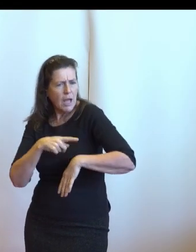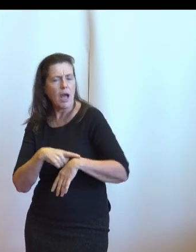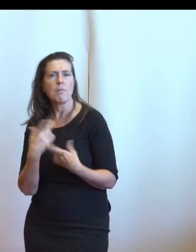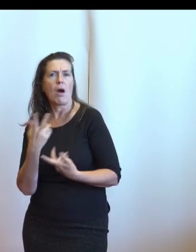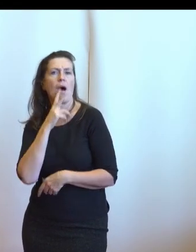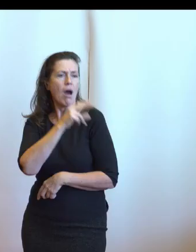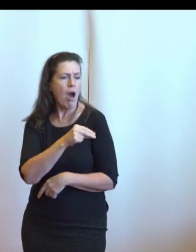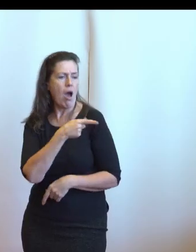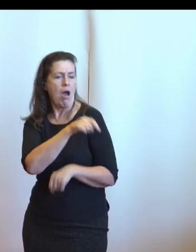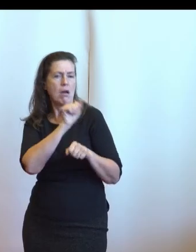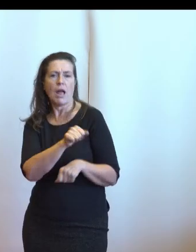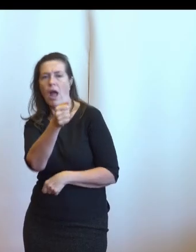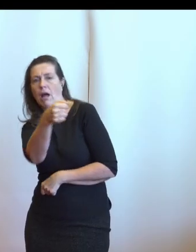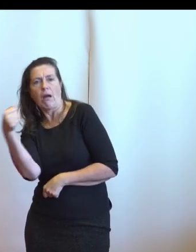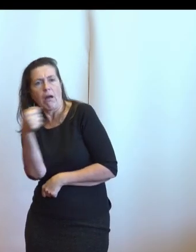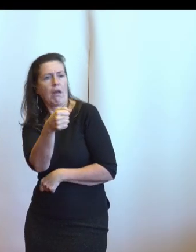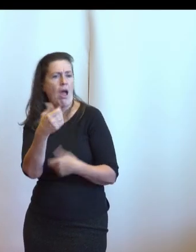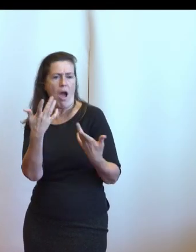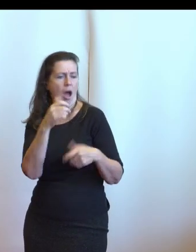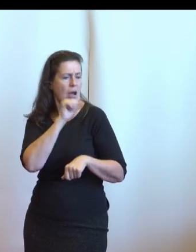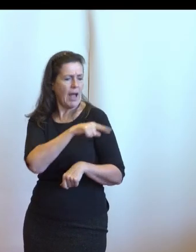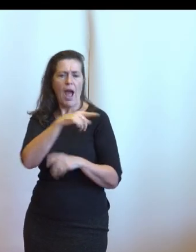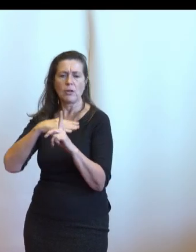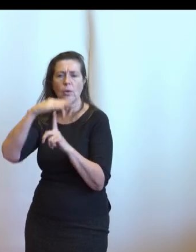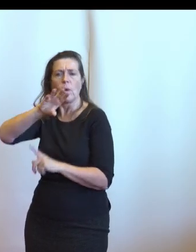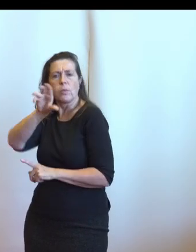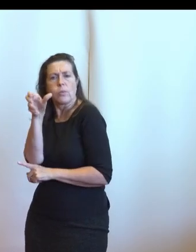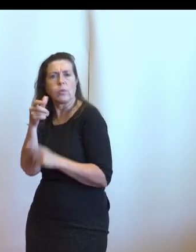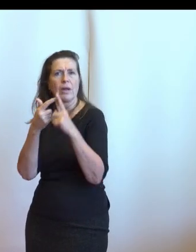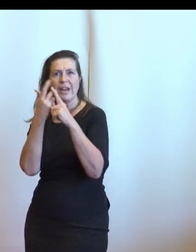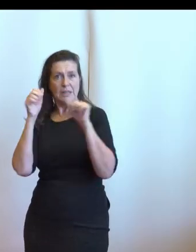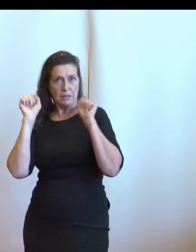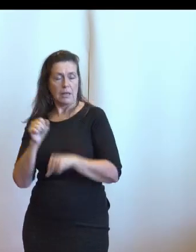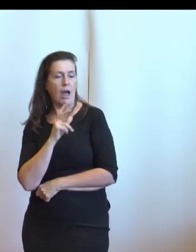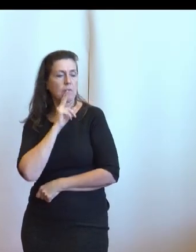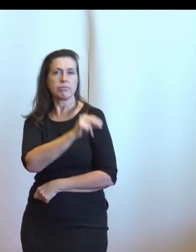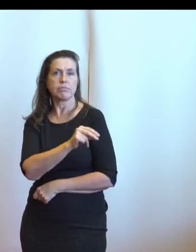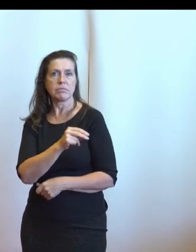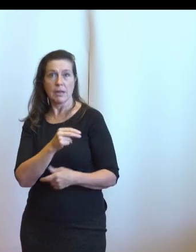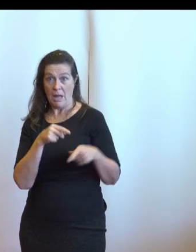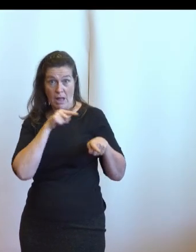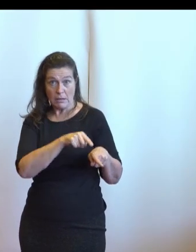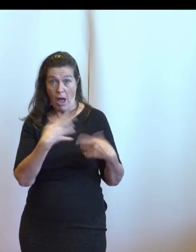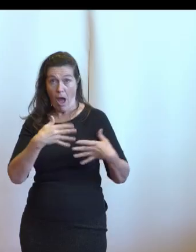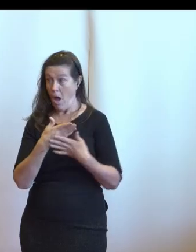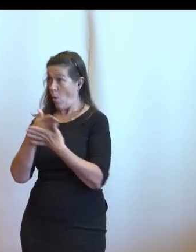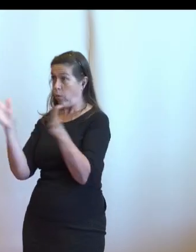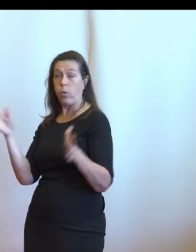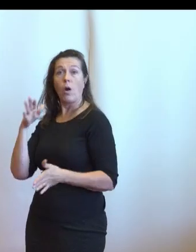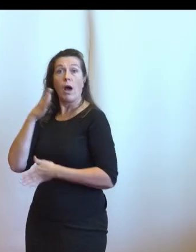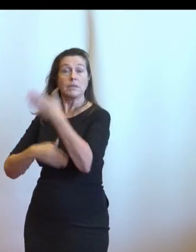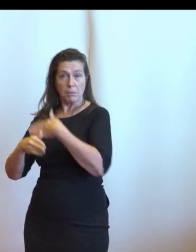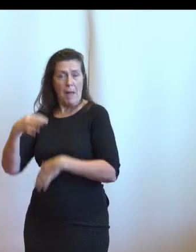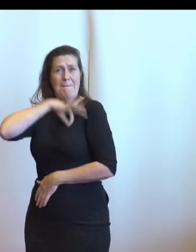find ways of adopting that technology, but by being able to show, well, actually, look, there's an accessibility benefit here too, and actually adding that into